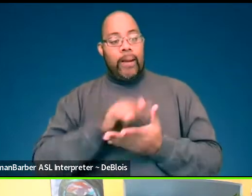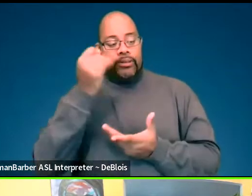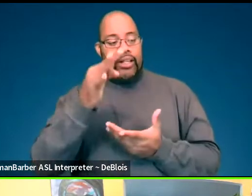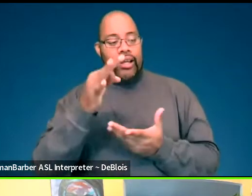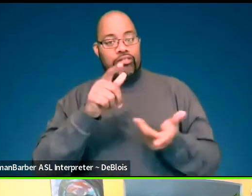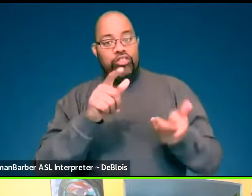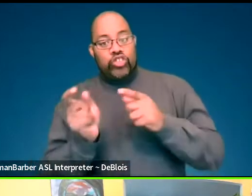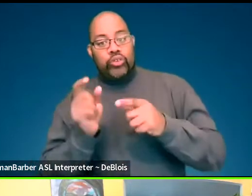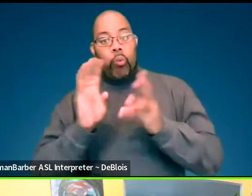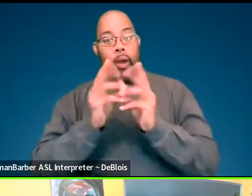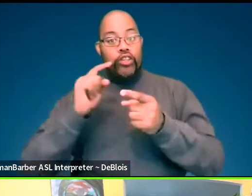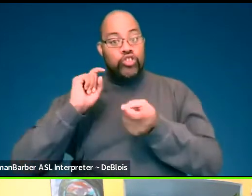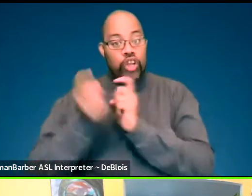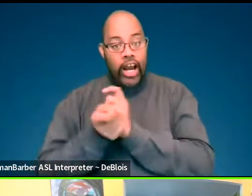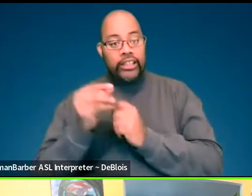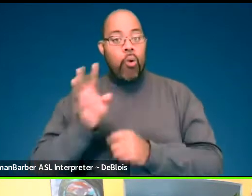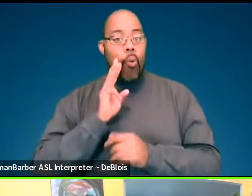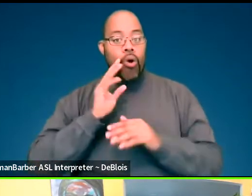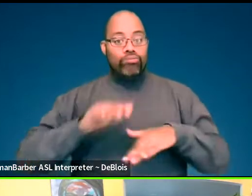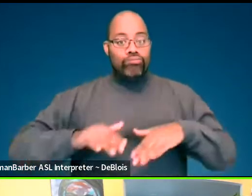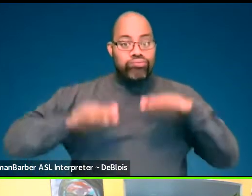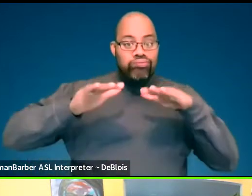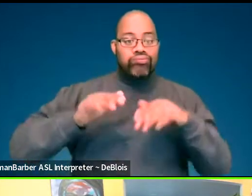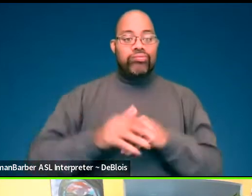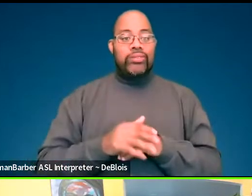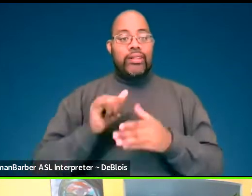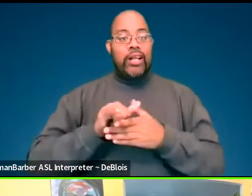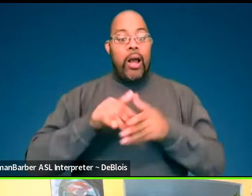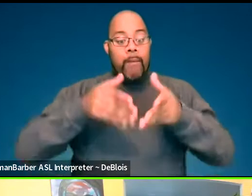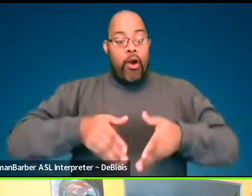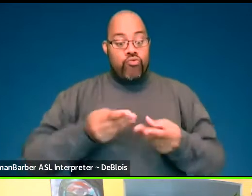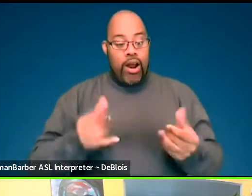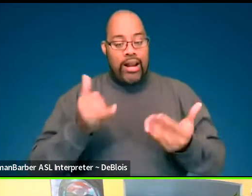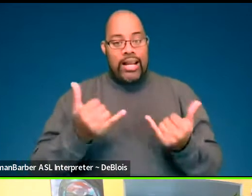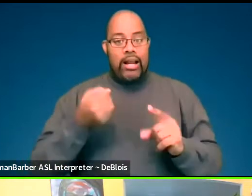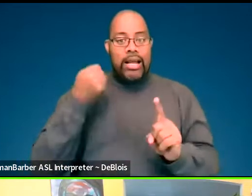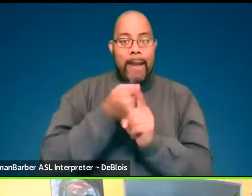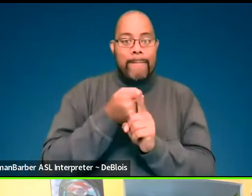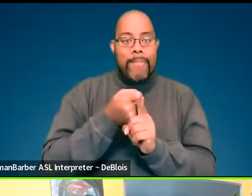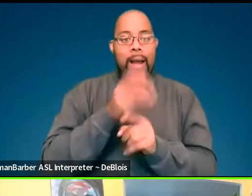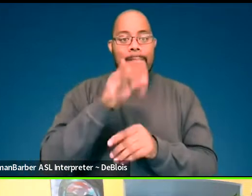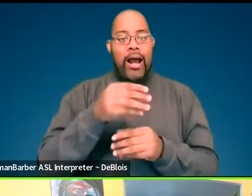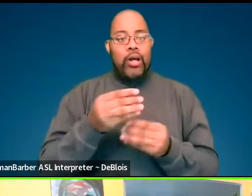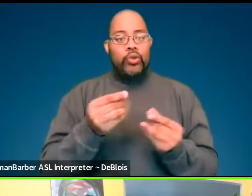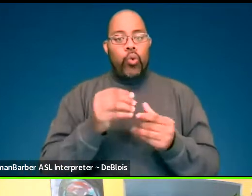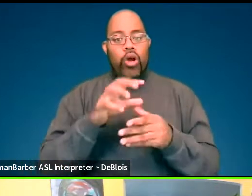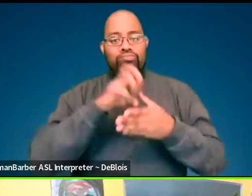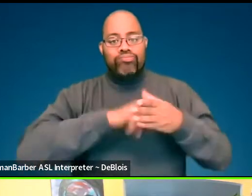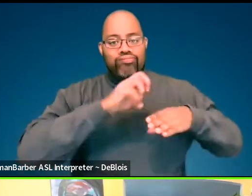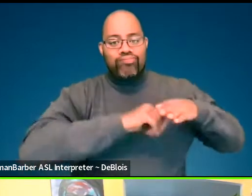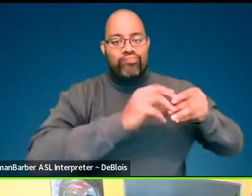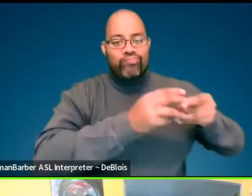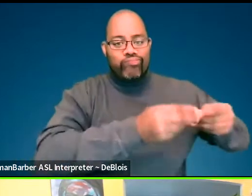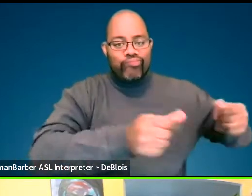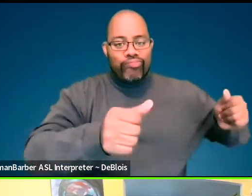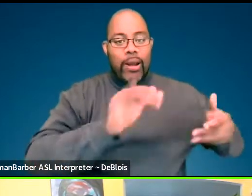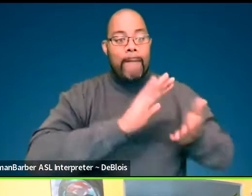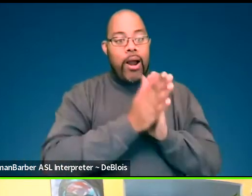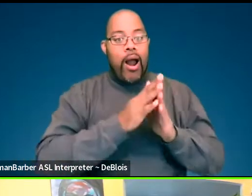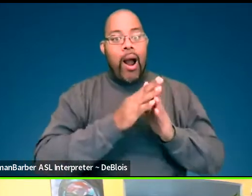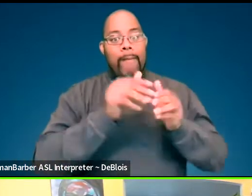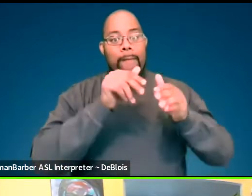in climate change and waterways, these burial grounds are being impacted by soil erosion and are becoming